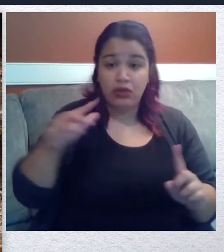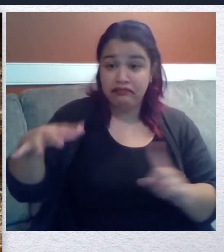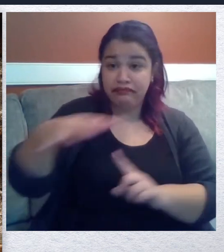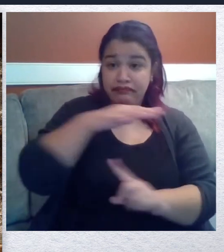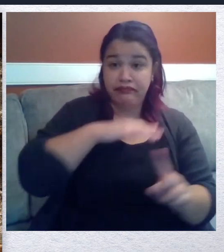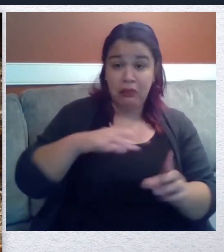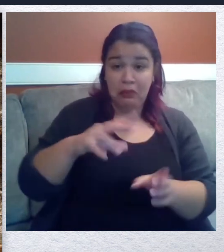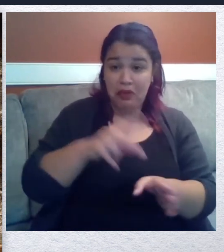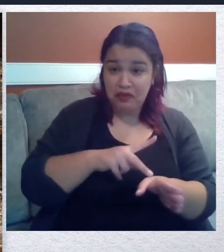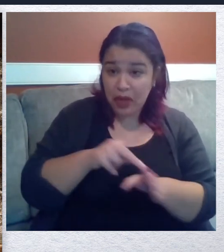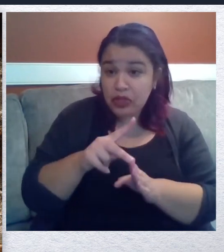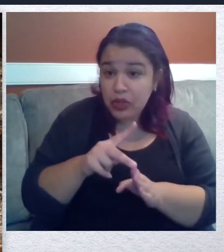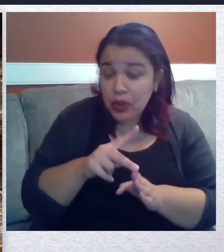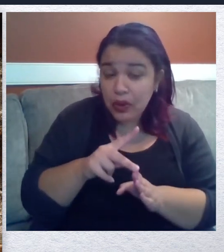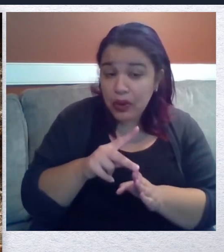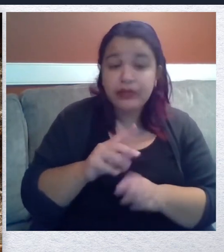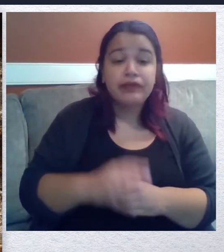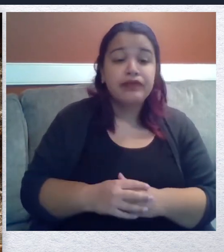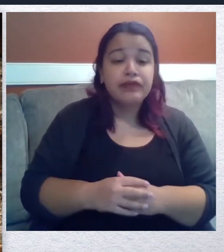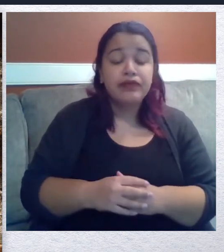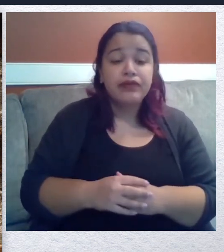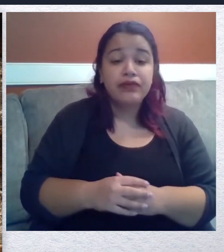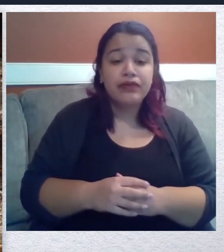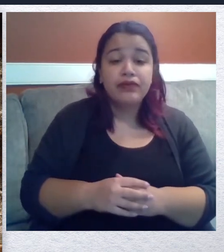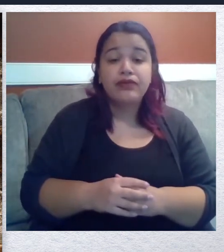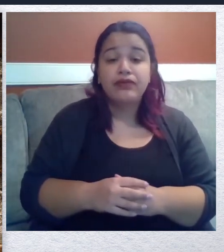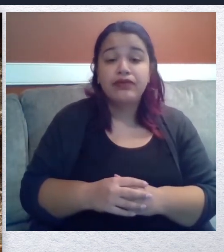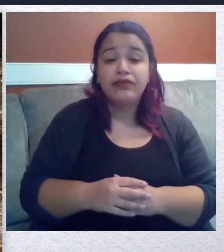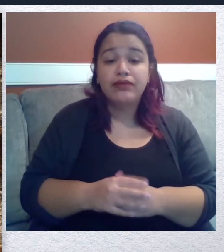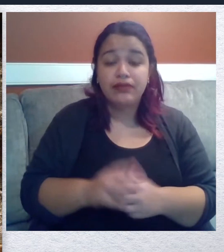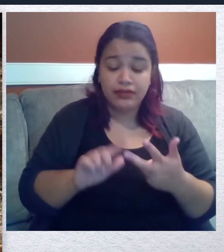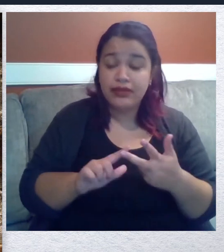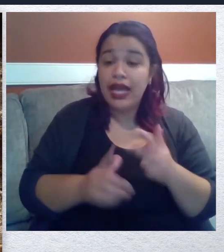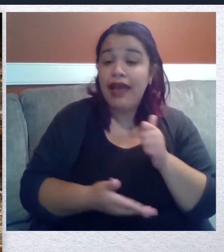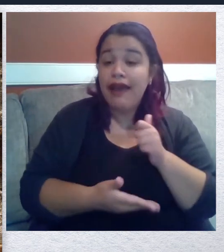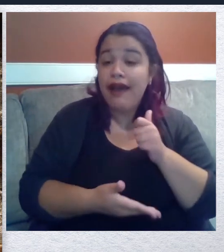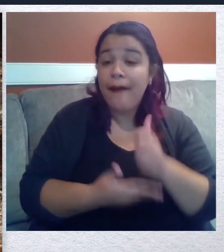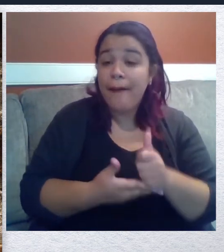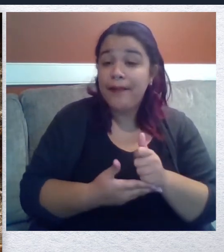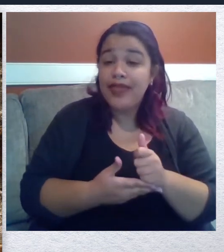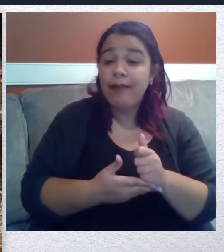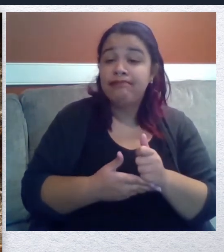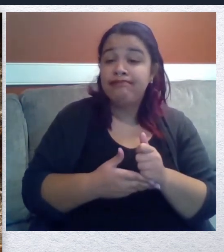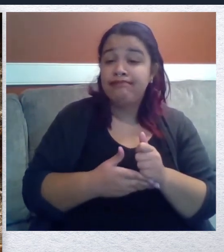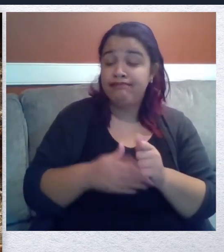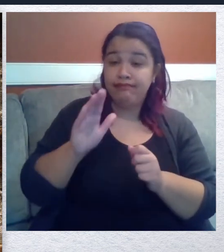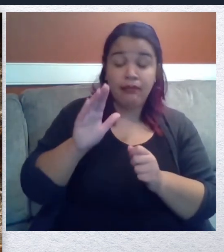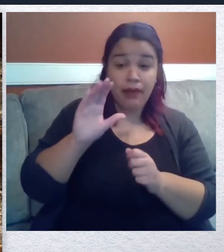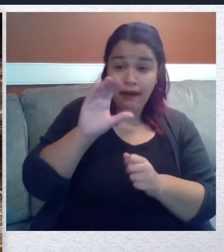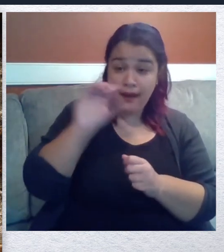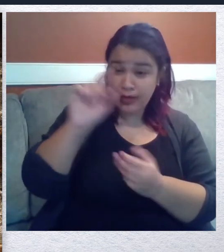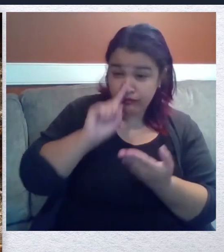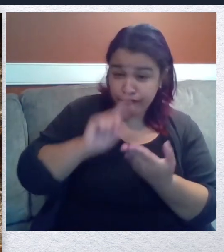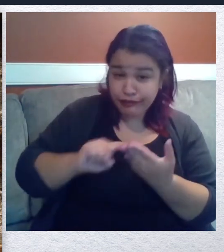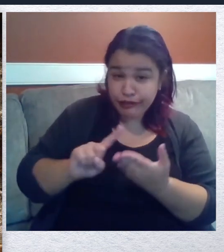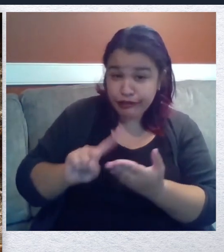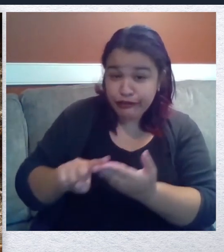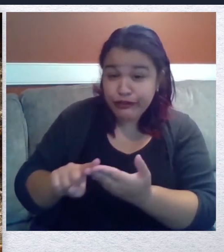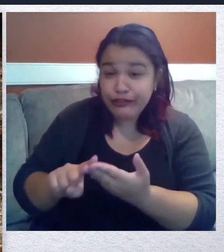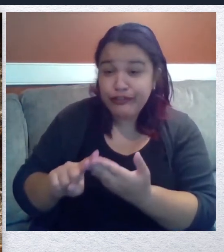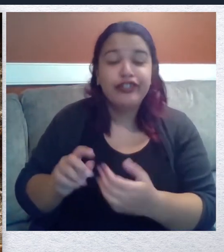interview, assisting them with researching the company and the position, preparing